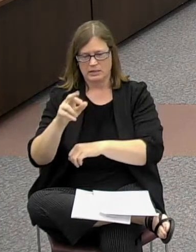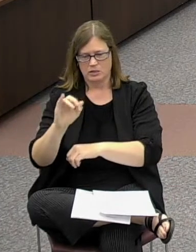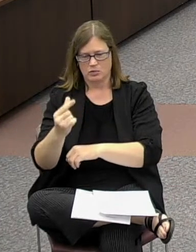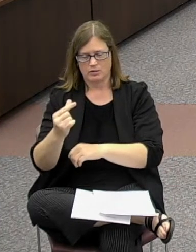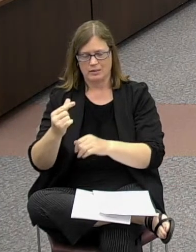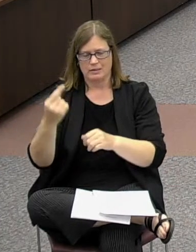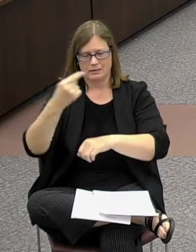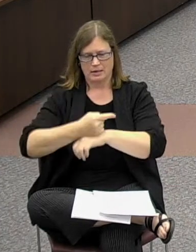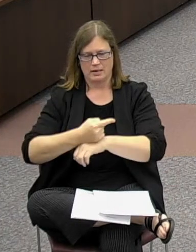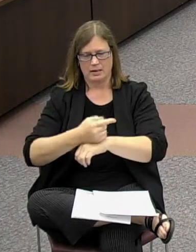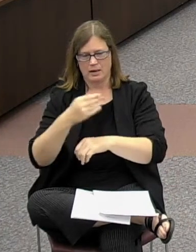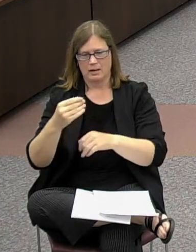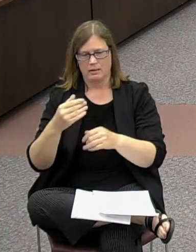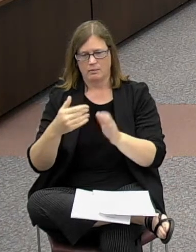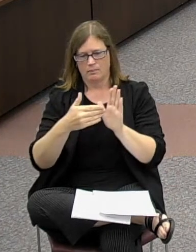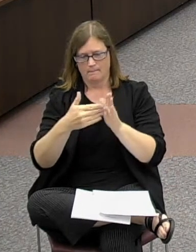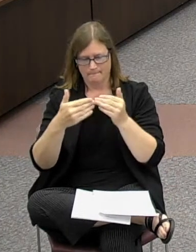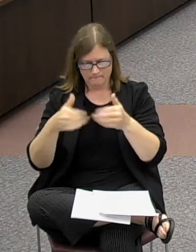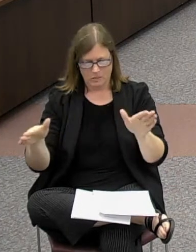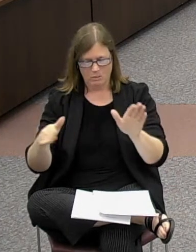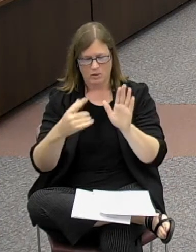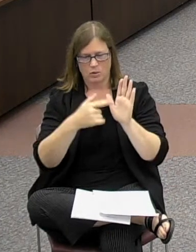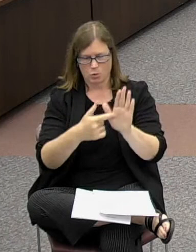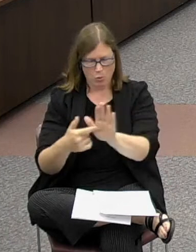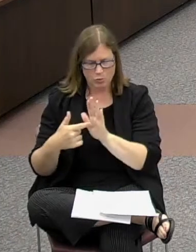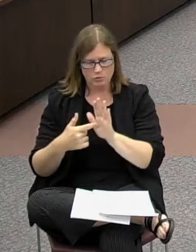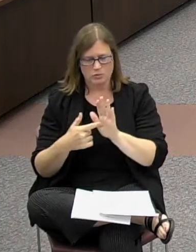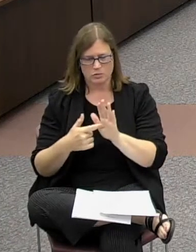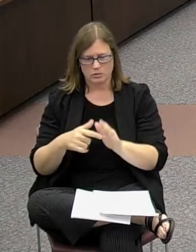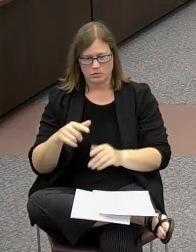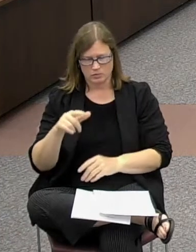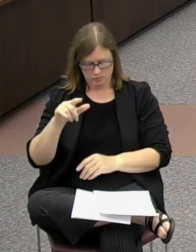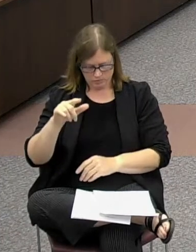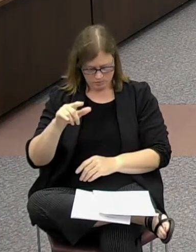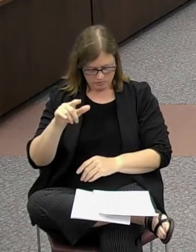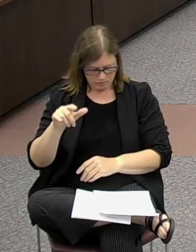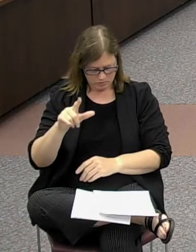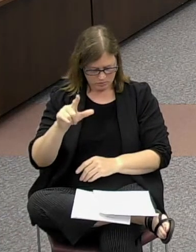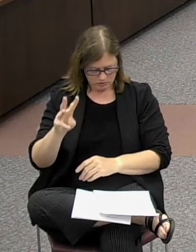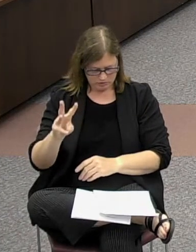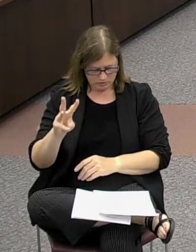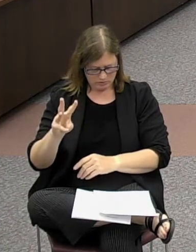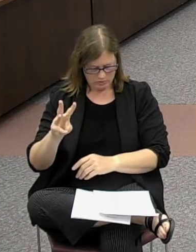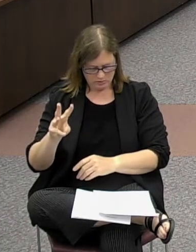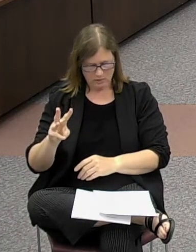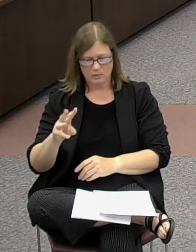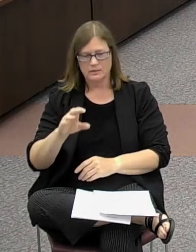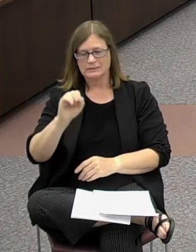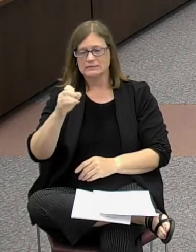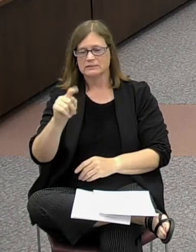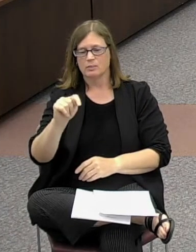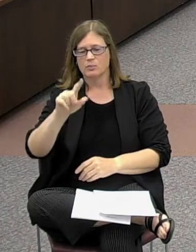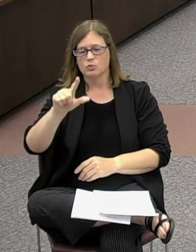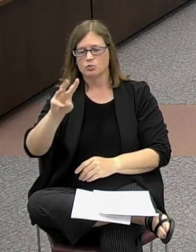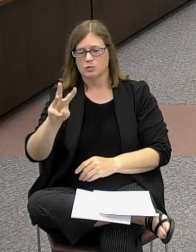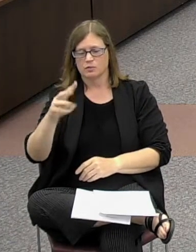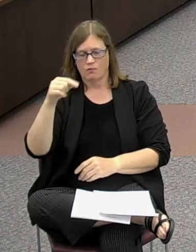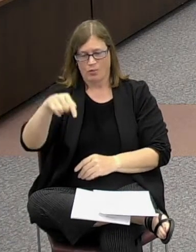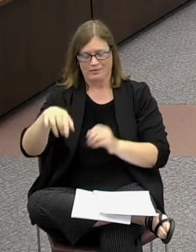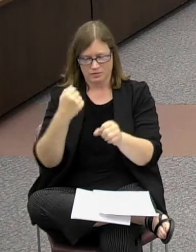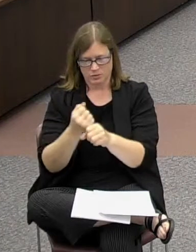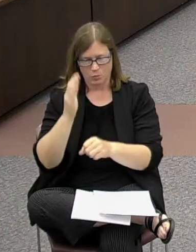legal notice. Display July 26th, this year. Public hearing will be on September 26th of this